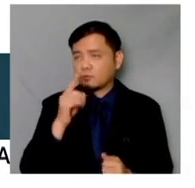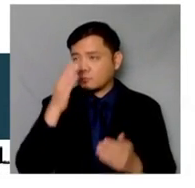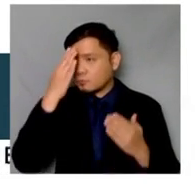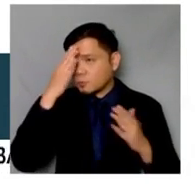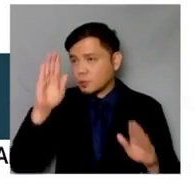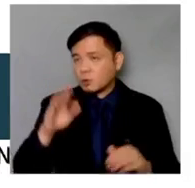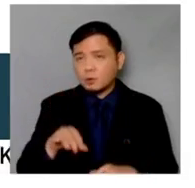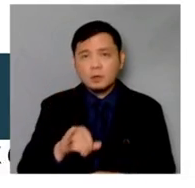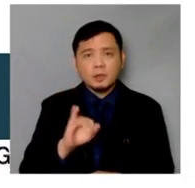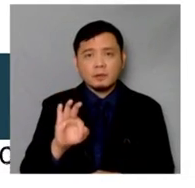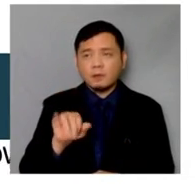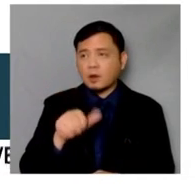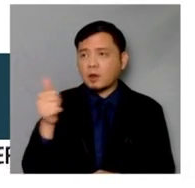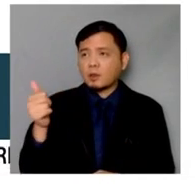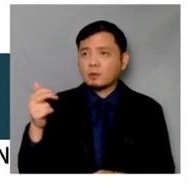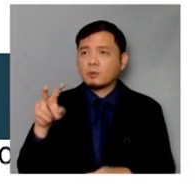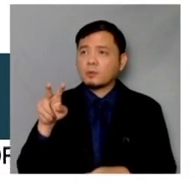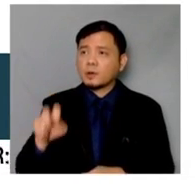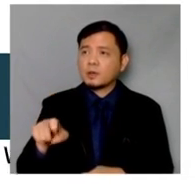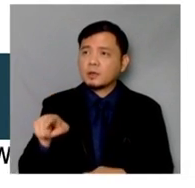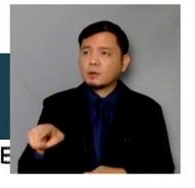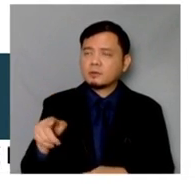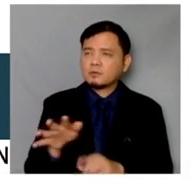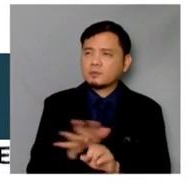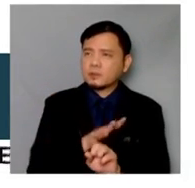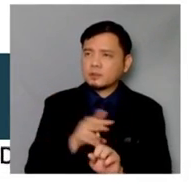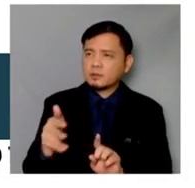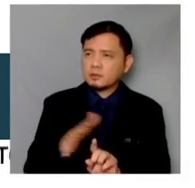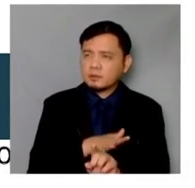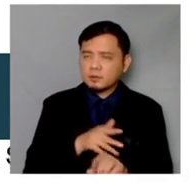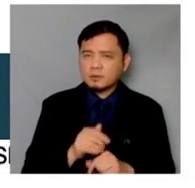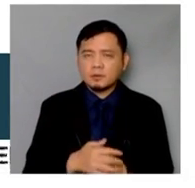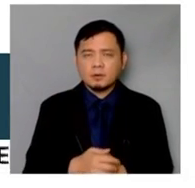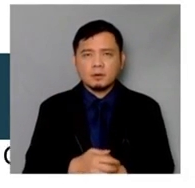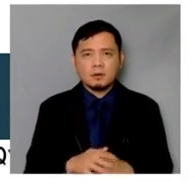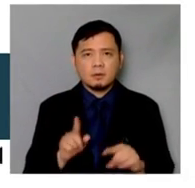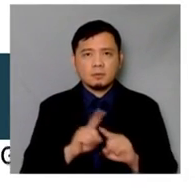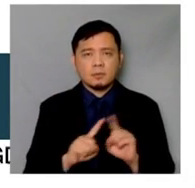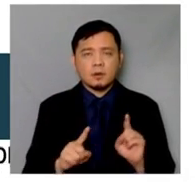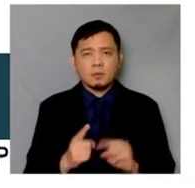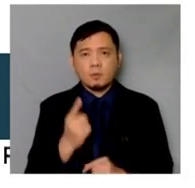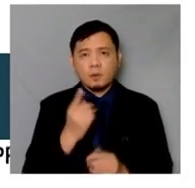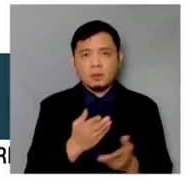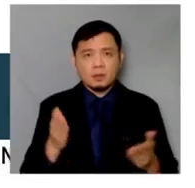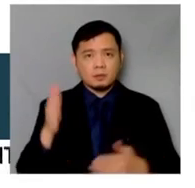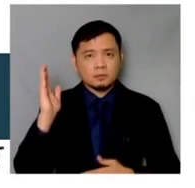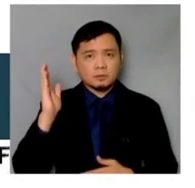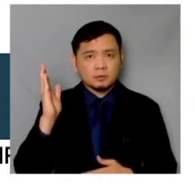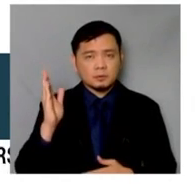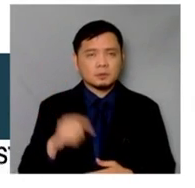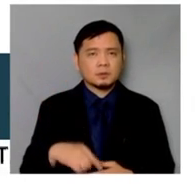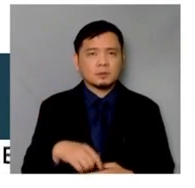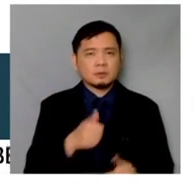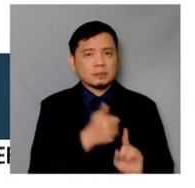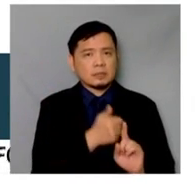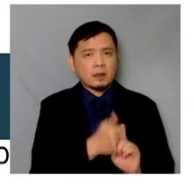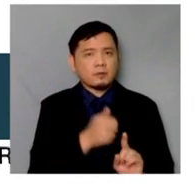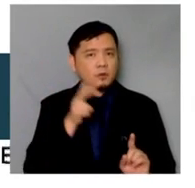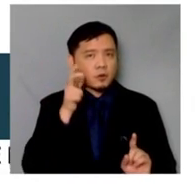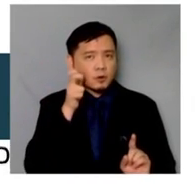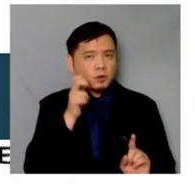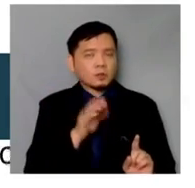other witnesses were coerced. The only thing he can testify to is what he heard, what he